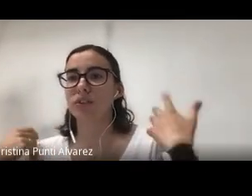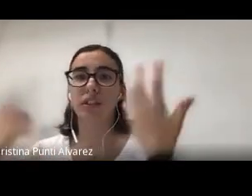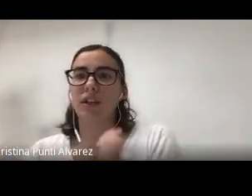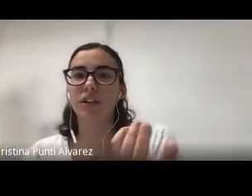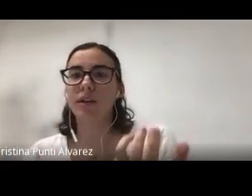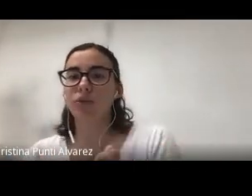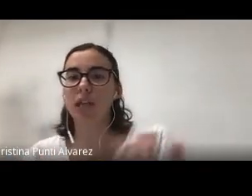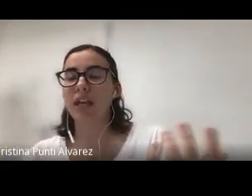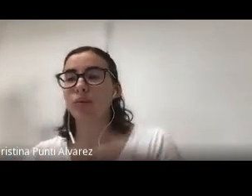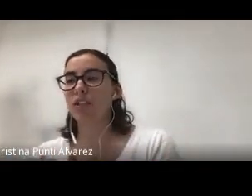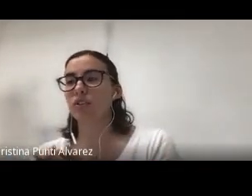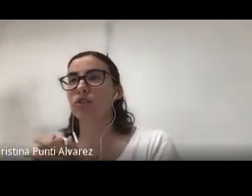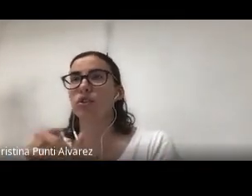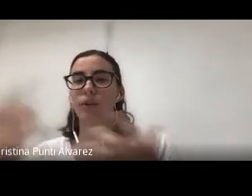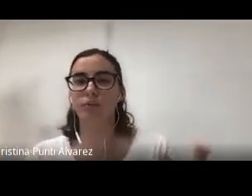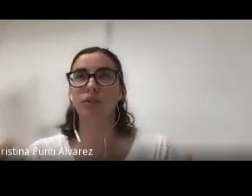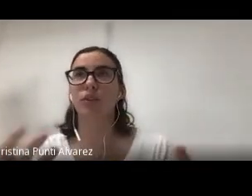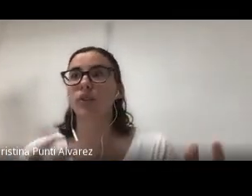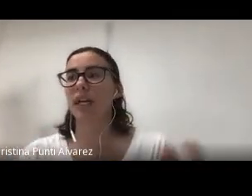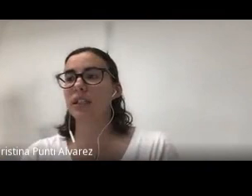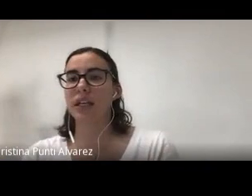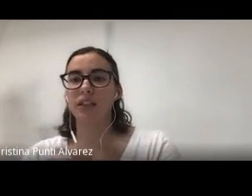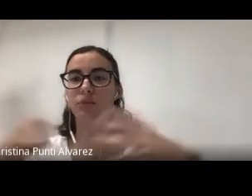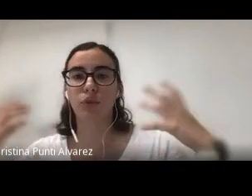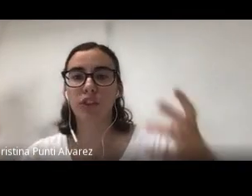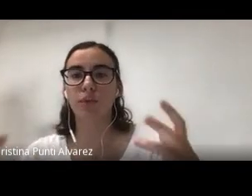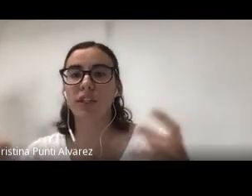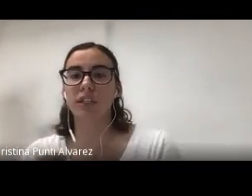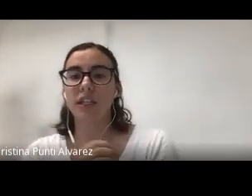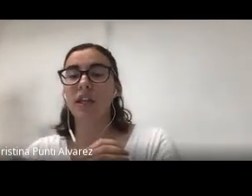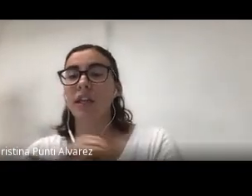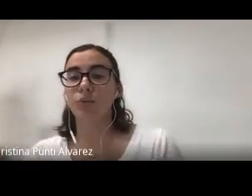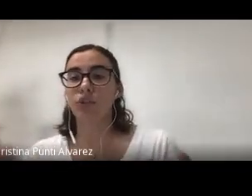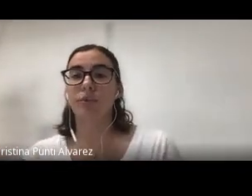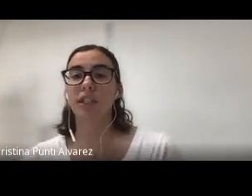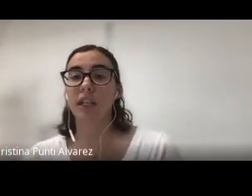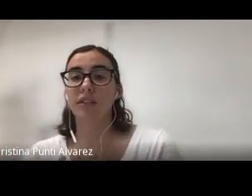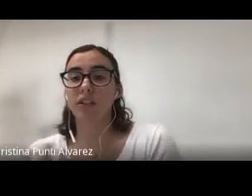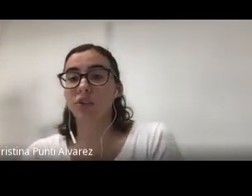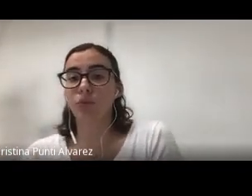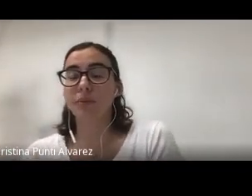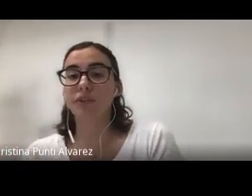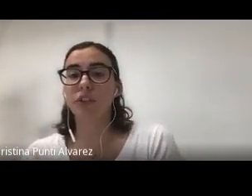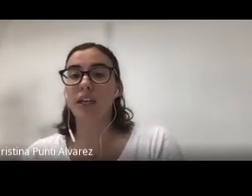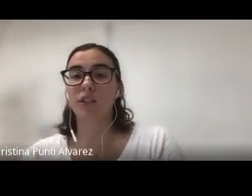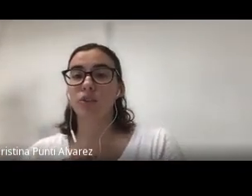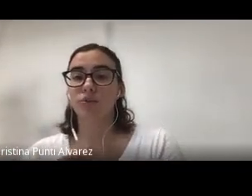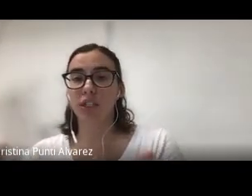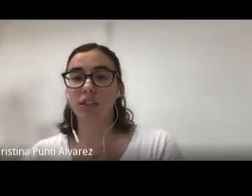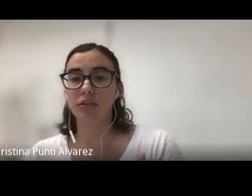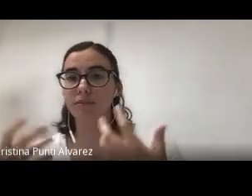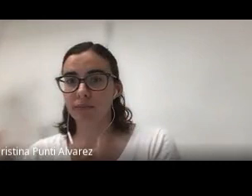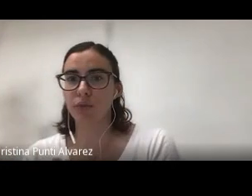to learn about sign language, also about virtual reality and working with datasets. It was something that I did not work before, and it